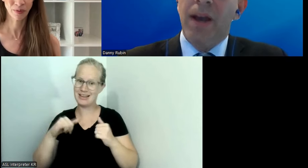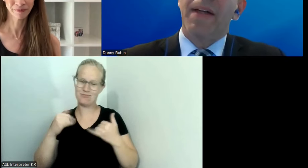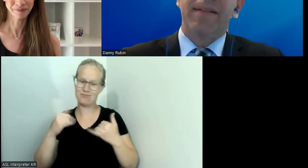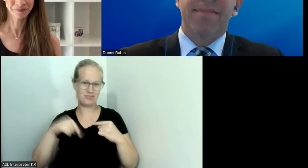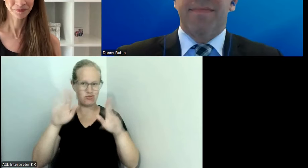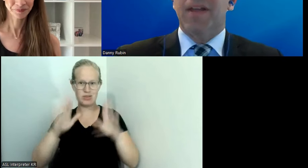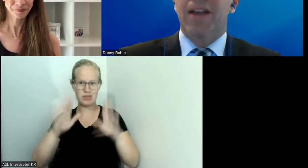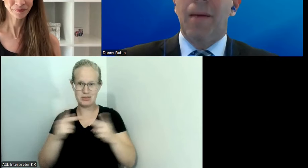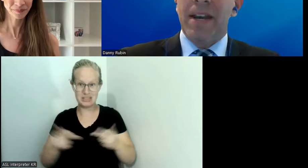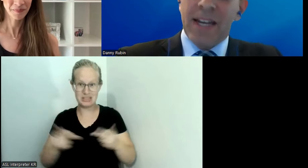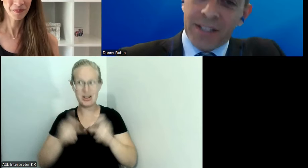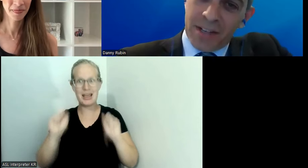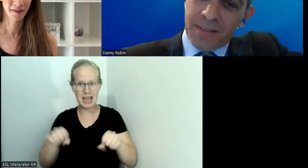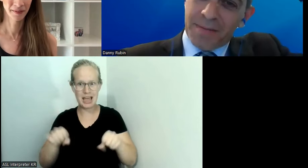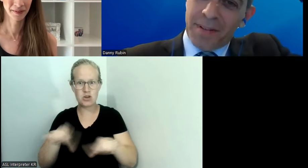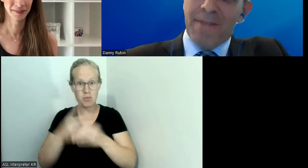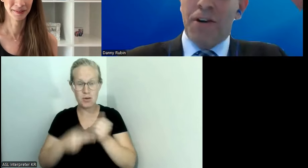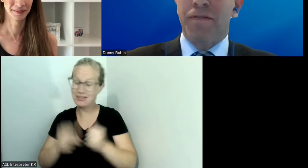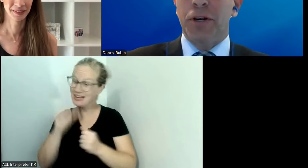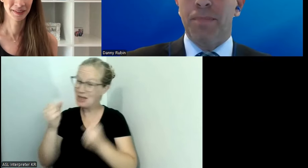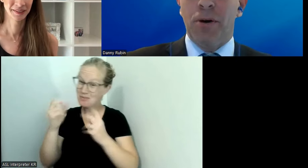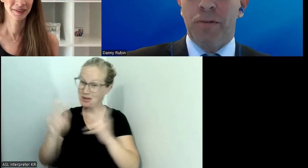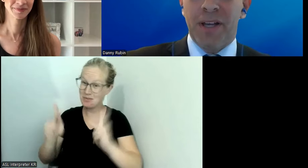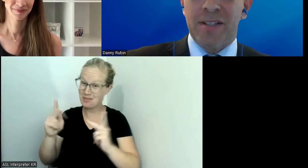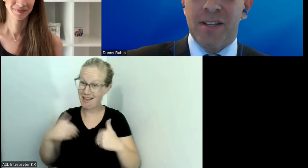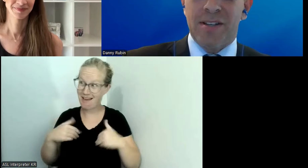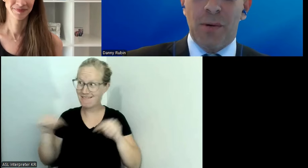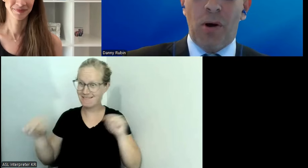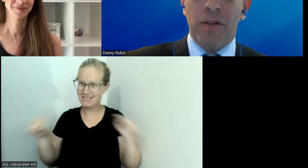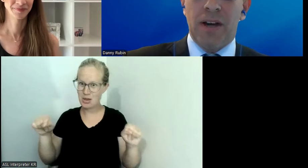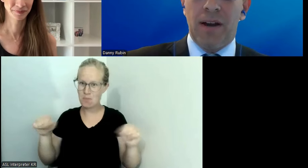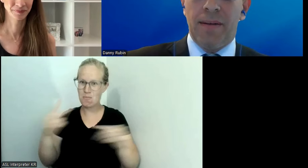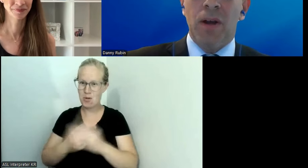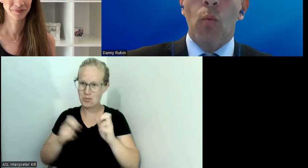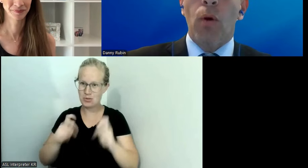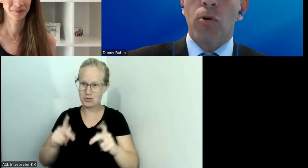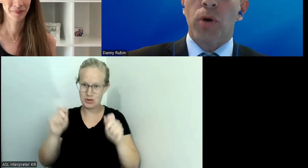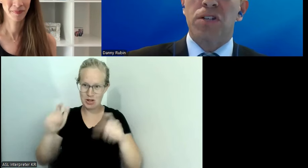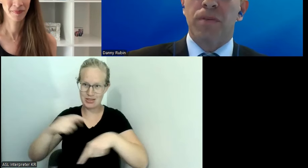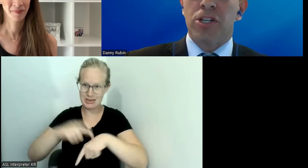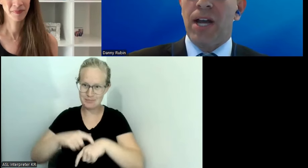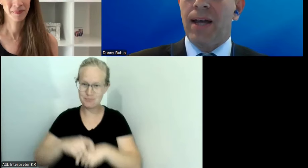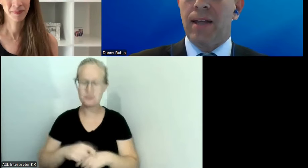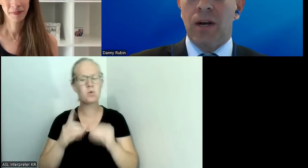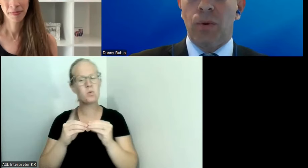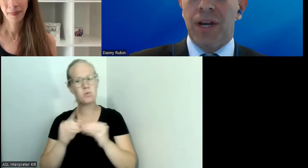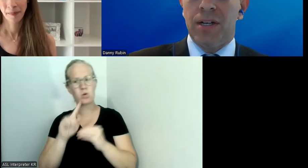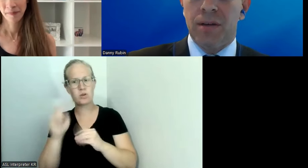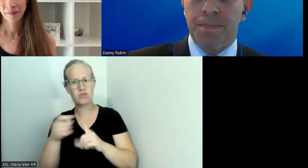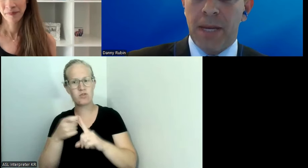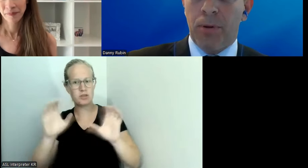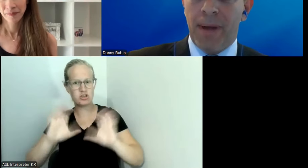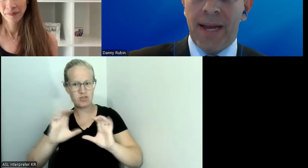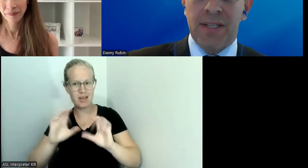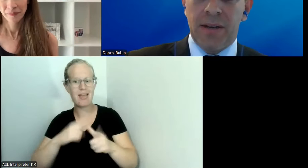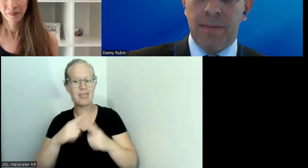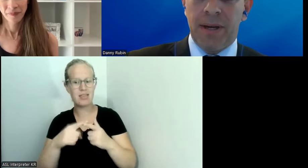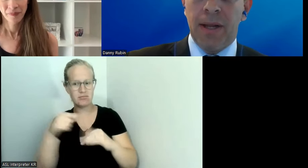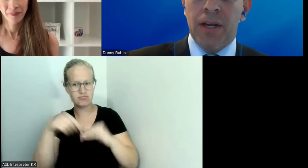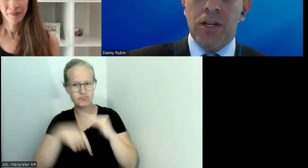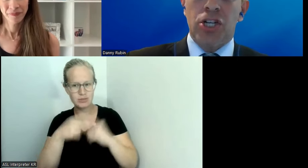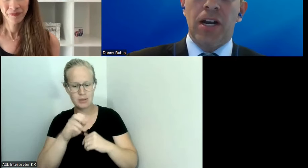write for both. Yeah. That not many get to have their foot in both places, you know, all the time. One more question from the chat. And then I want to get into people